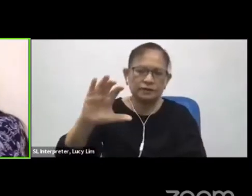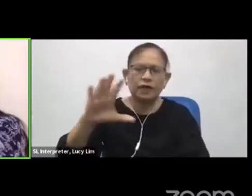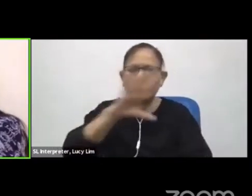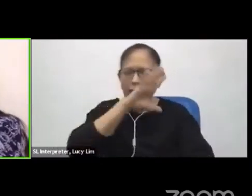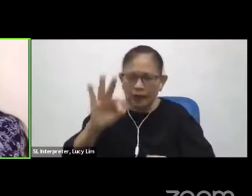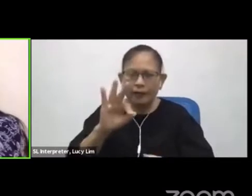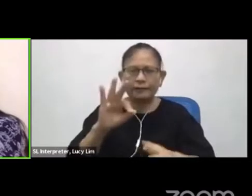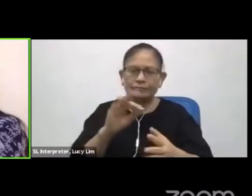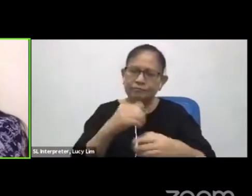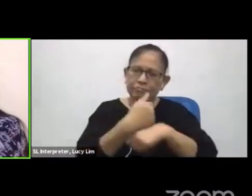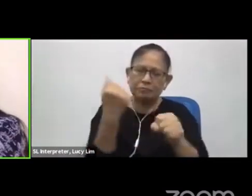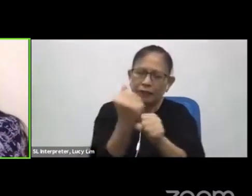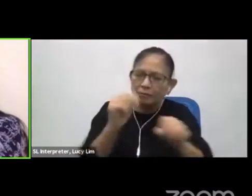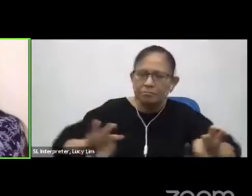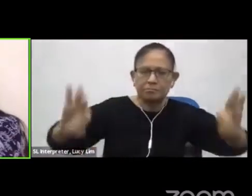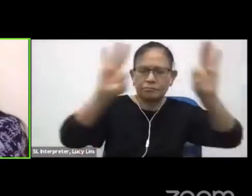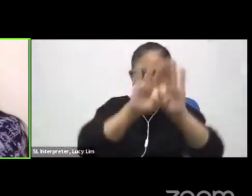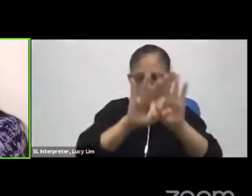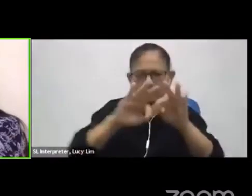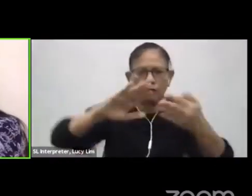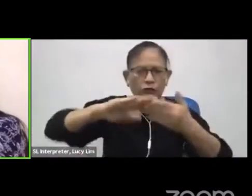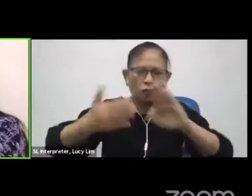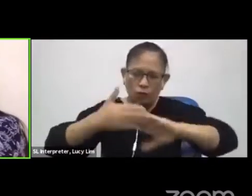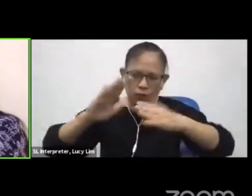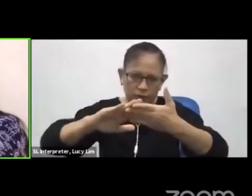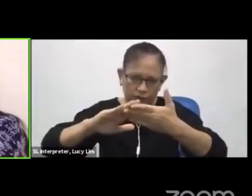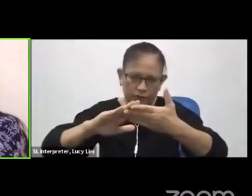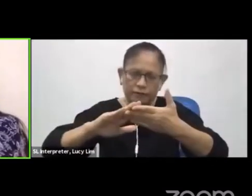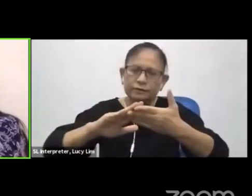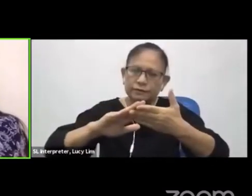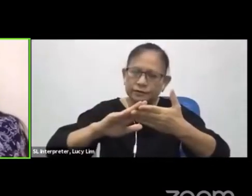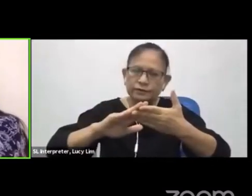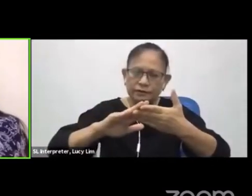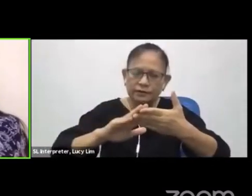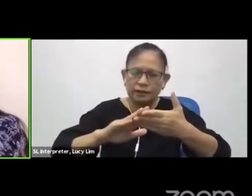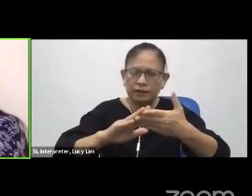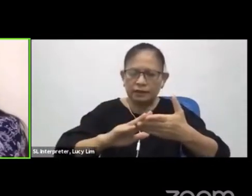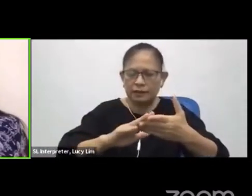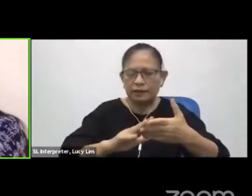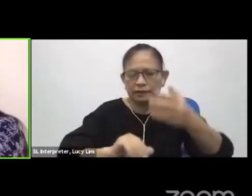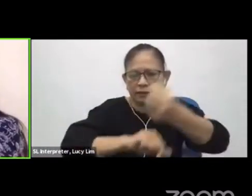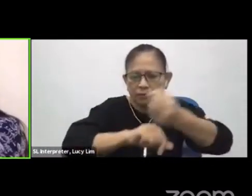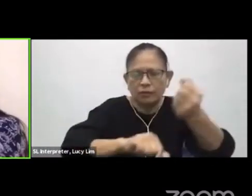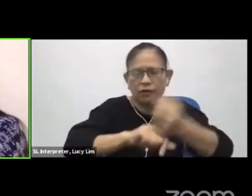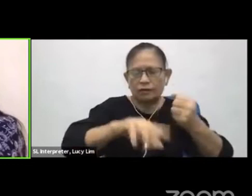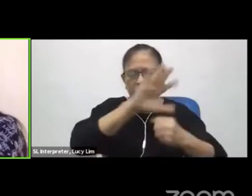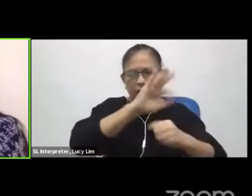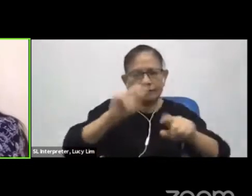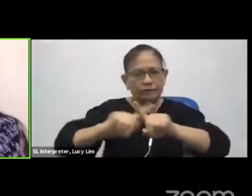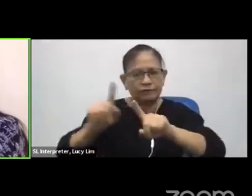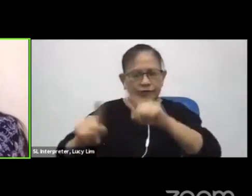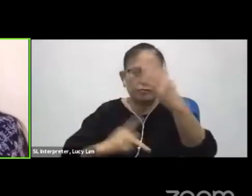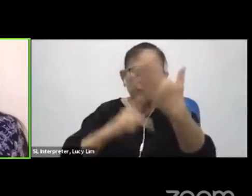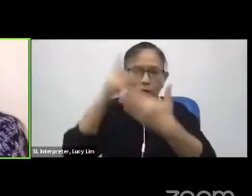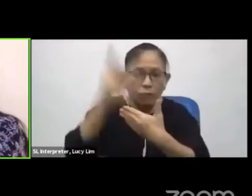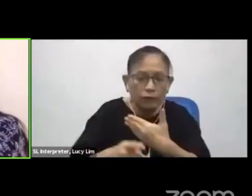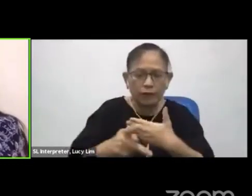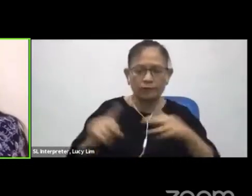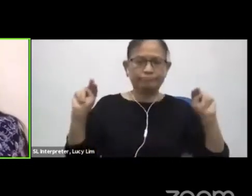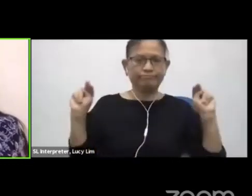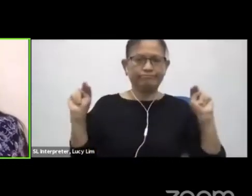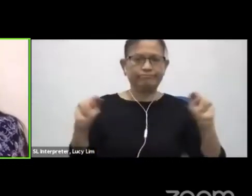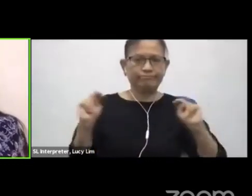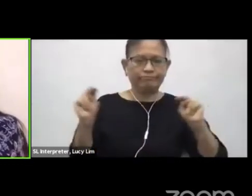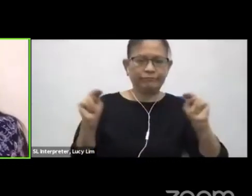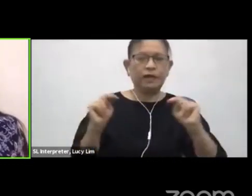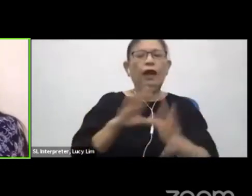a multi-sectoral approach to end the practice, including programming that is non-judgmental, right-based, and